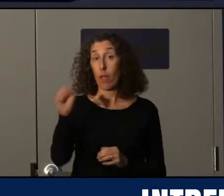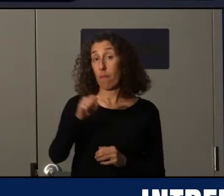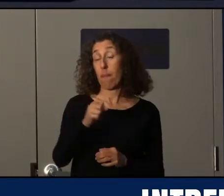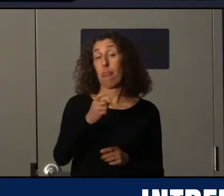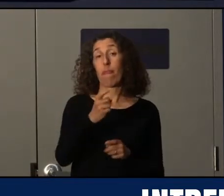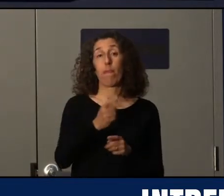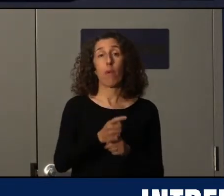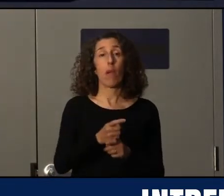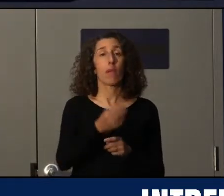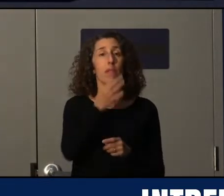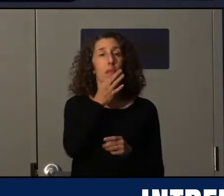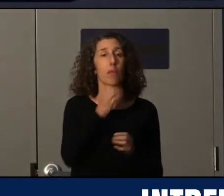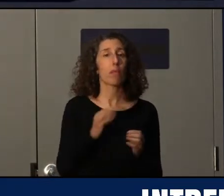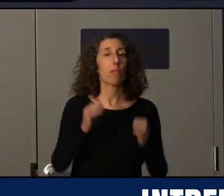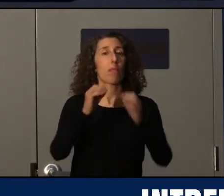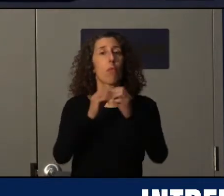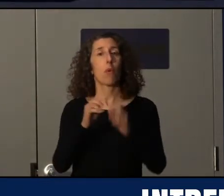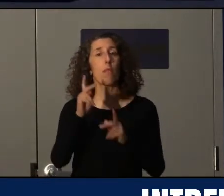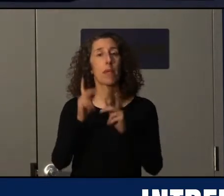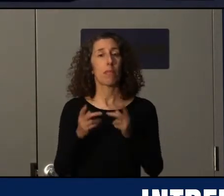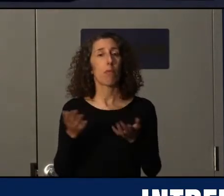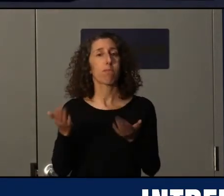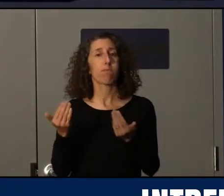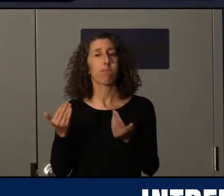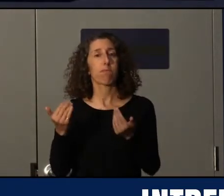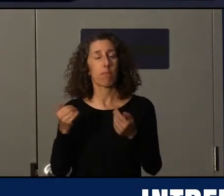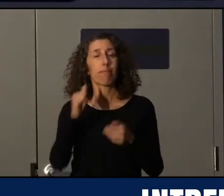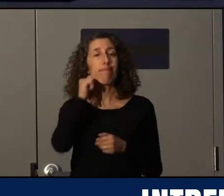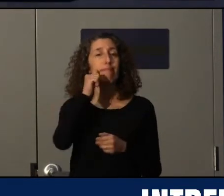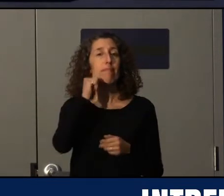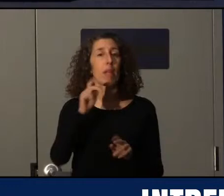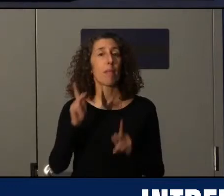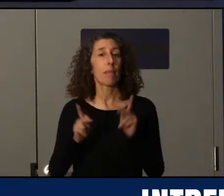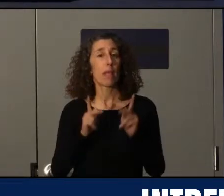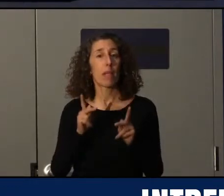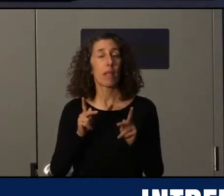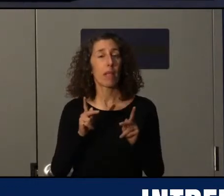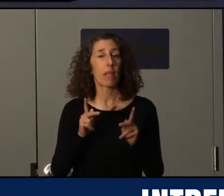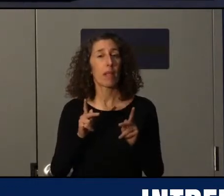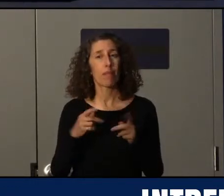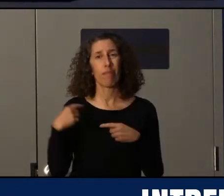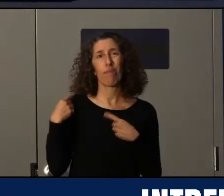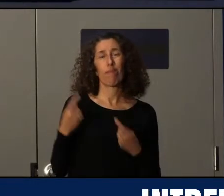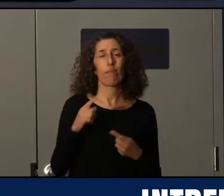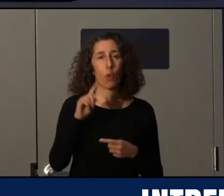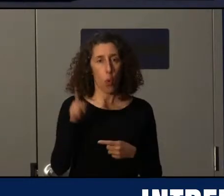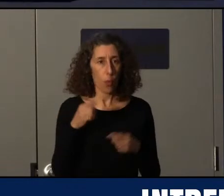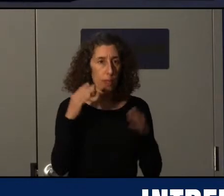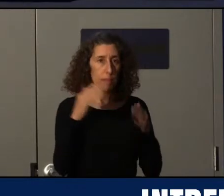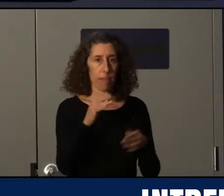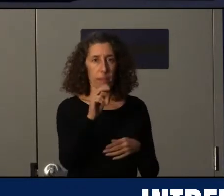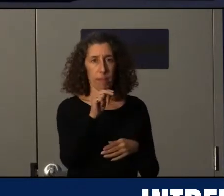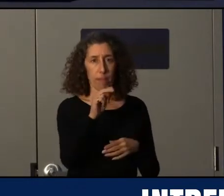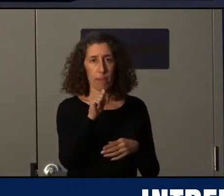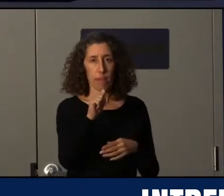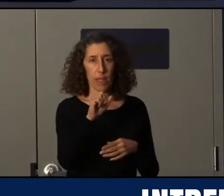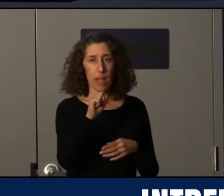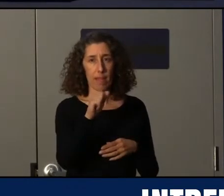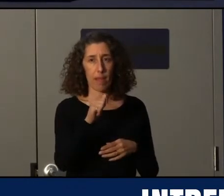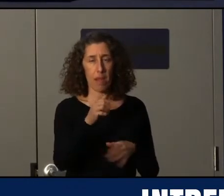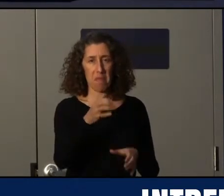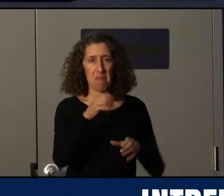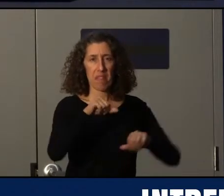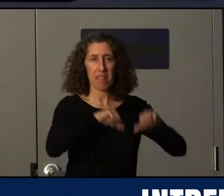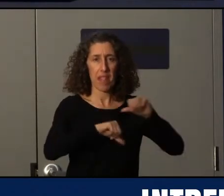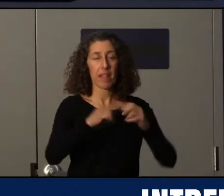that includes more scientists actually being able to travel to space to do their work. I think we're